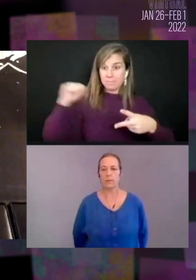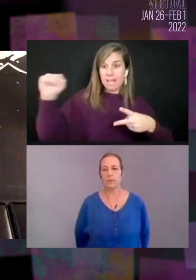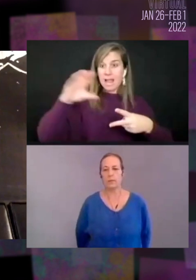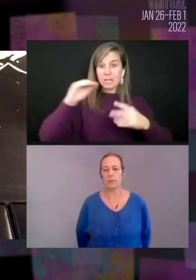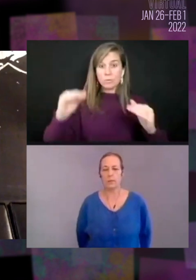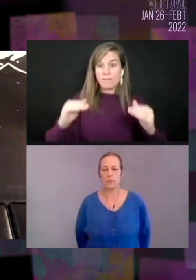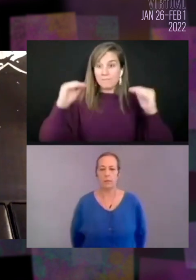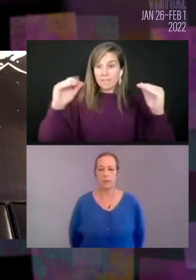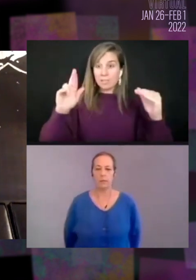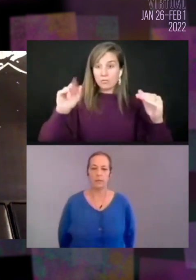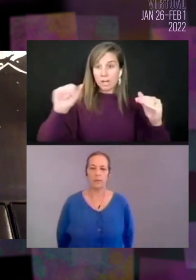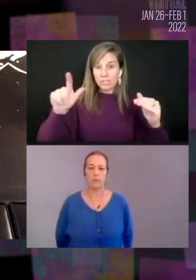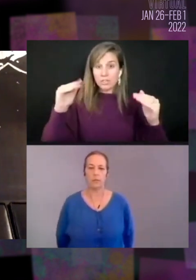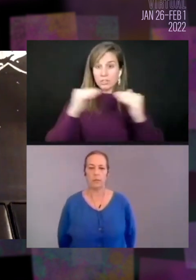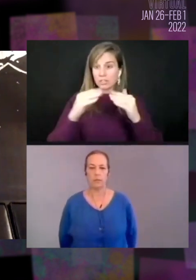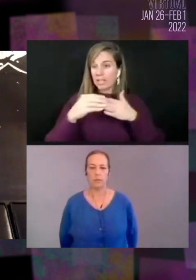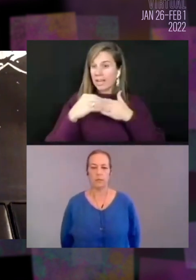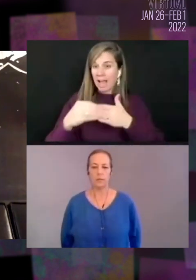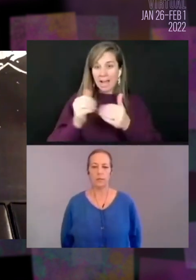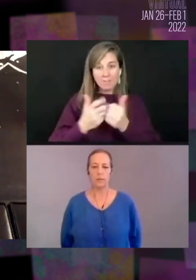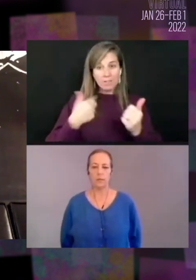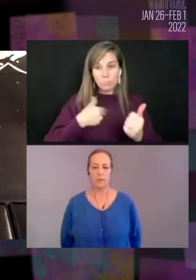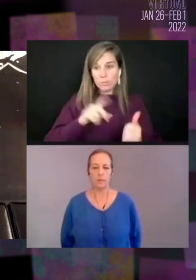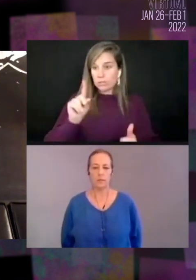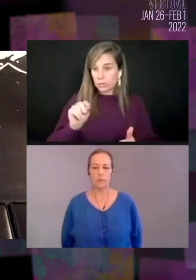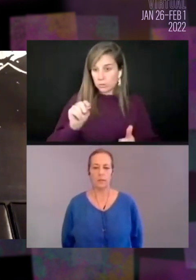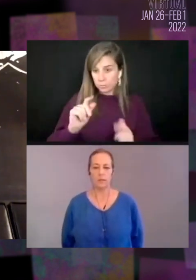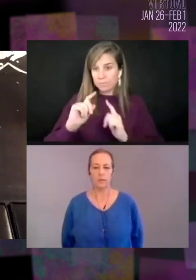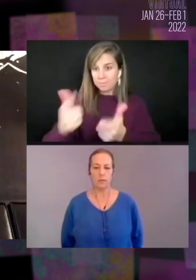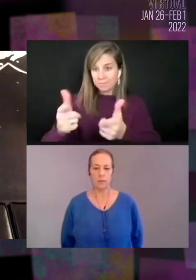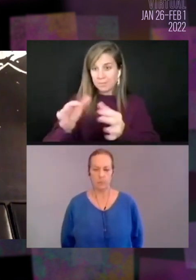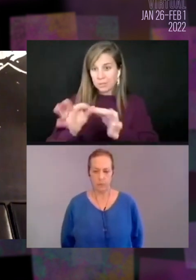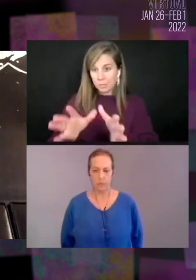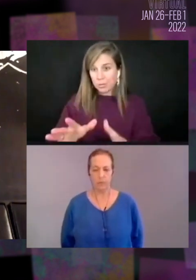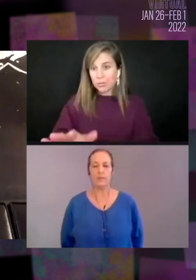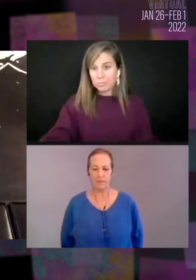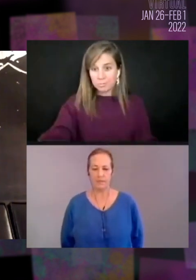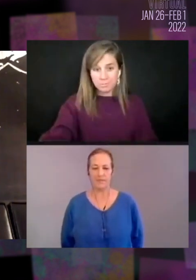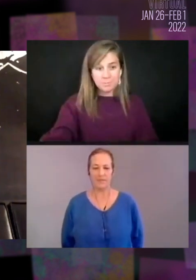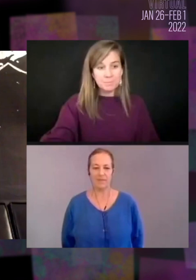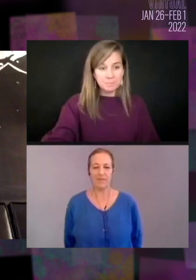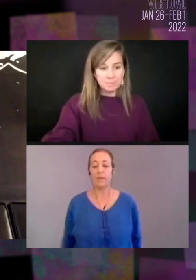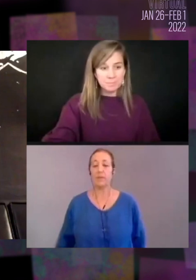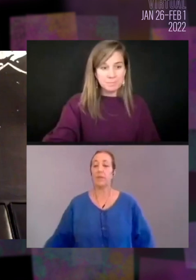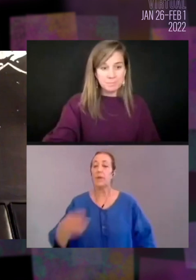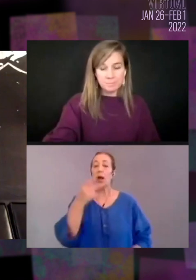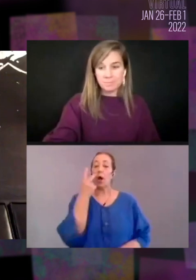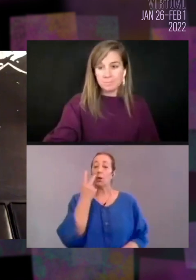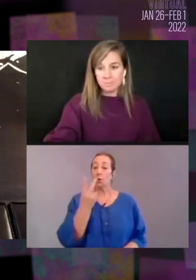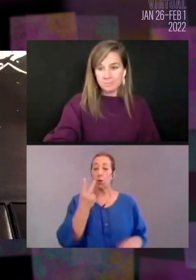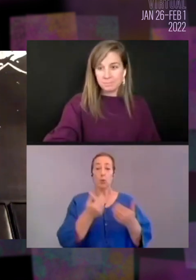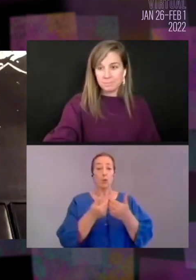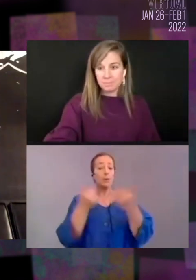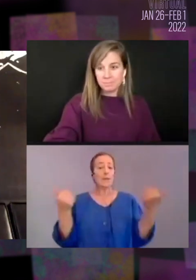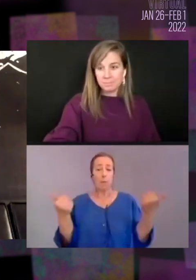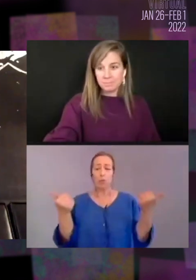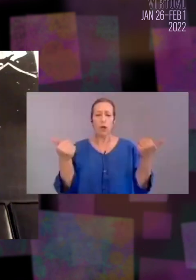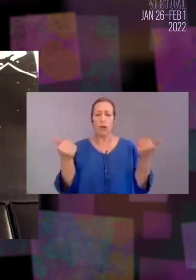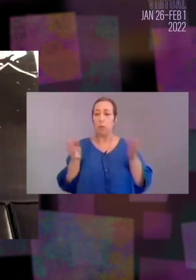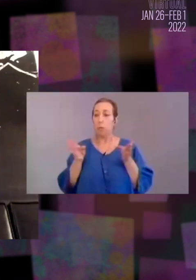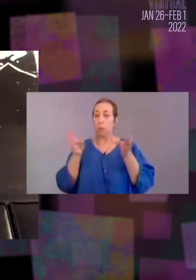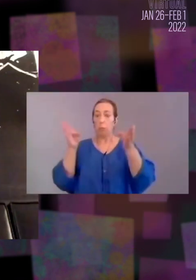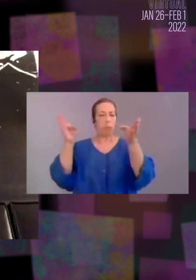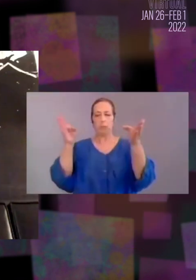guide everything we do. These are not two separate directives, they are intertwined. And beyond our